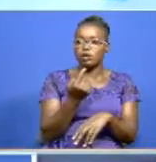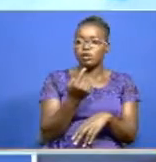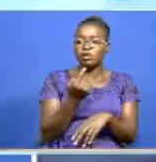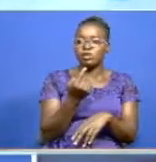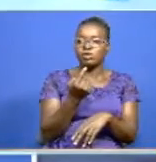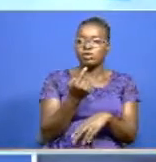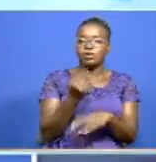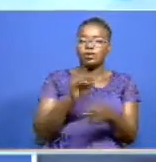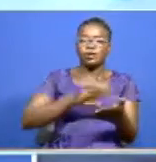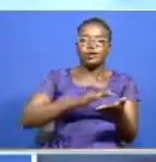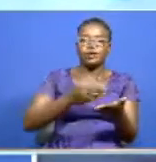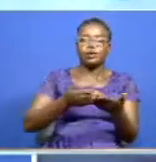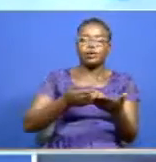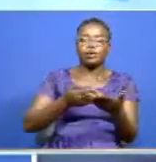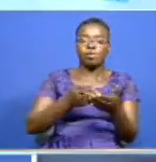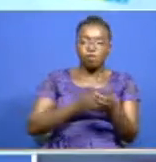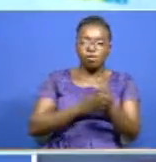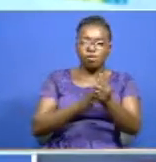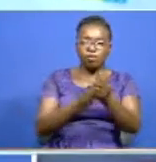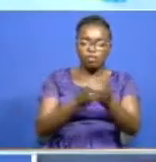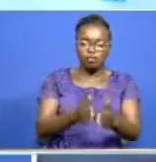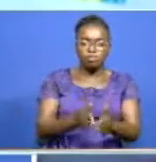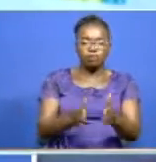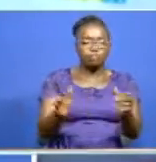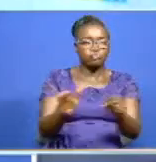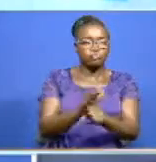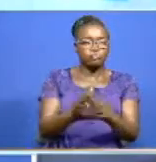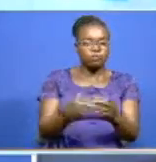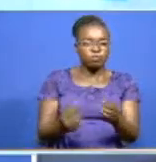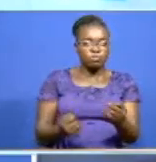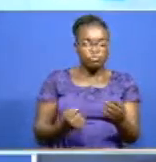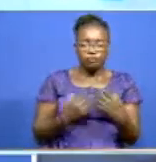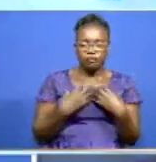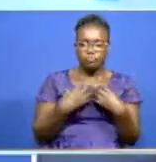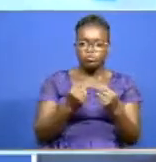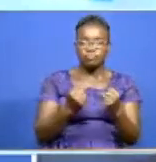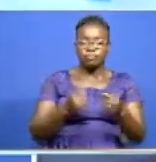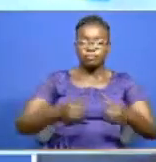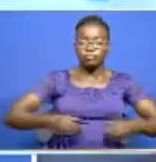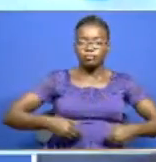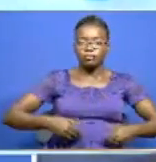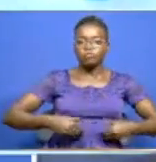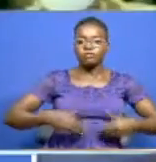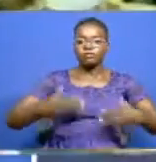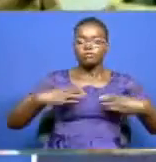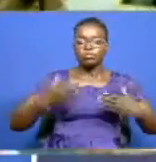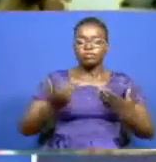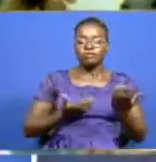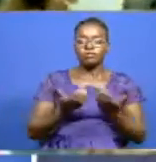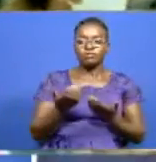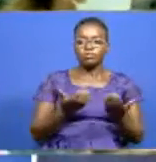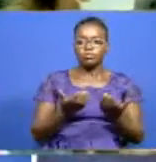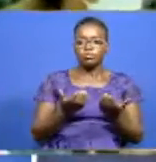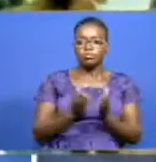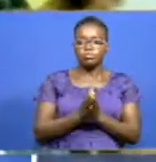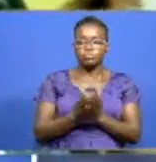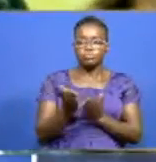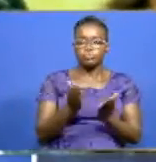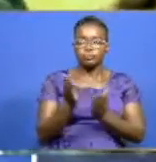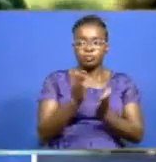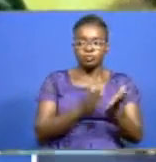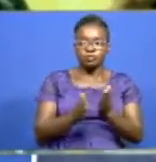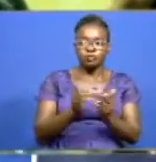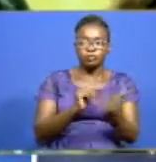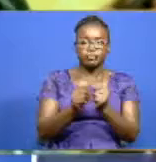will lead us on a path to full recovery for our young people's businesses. The business plan